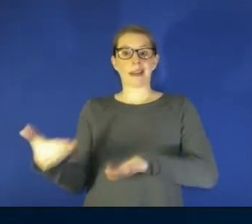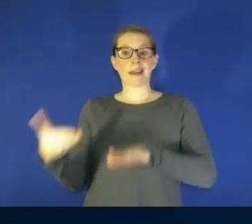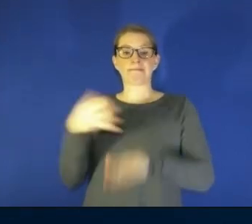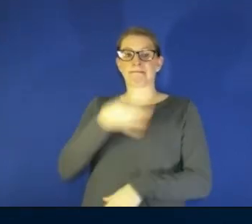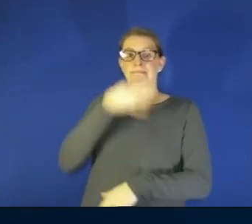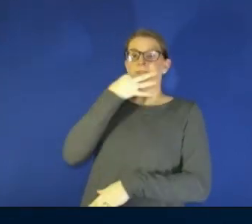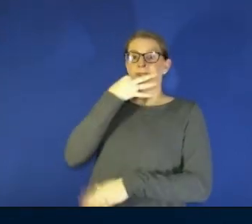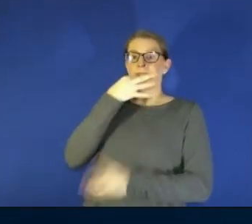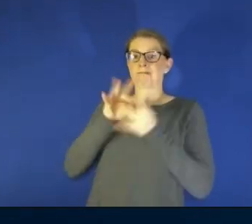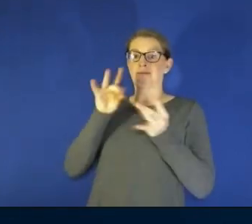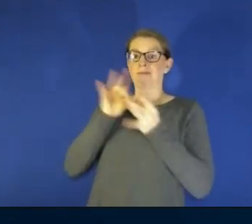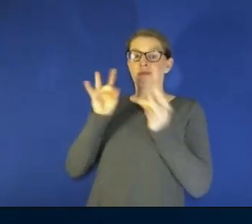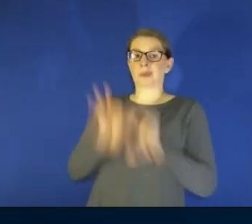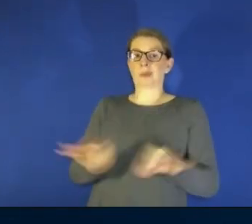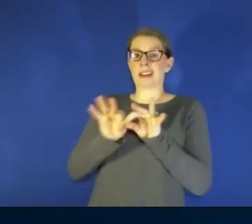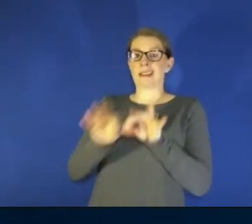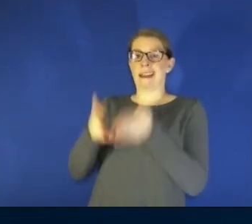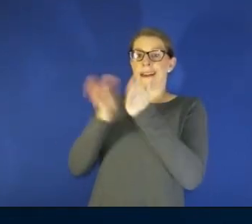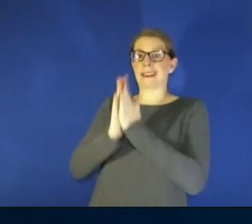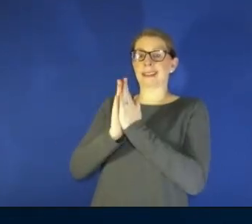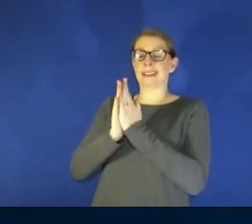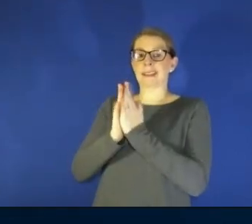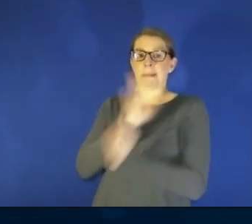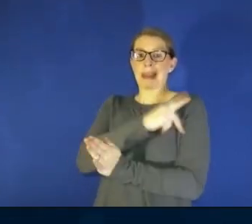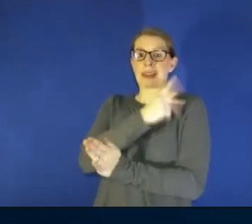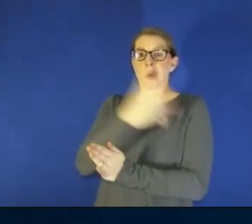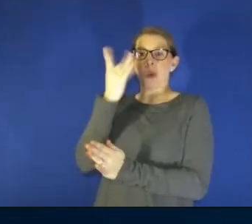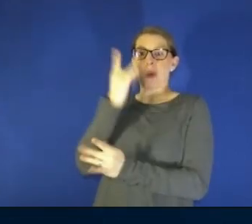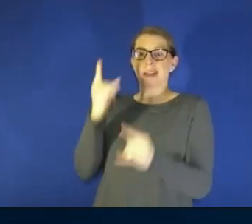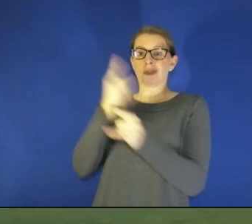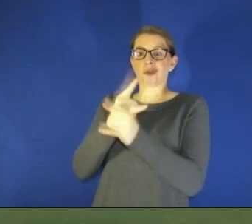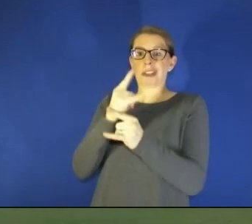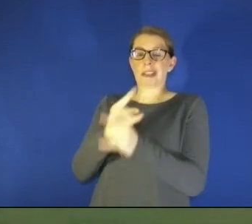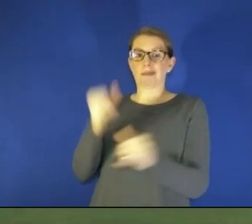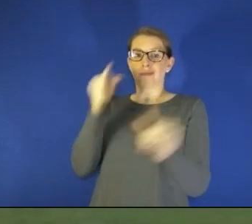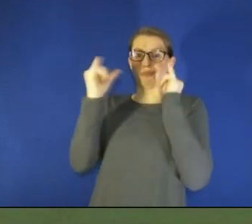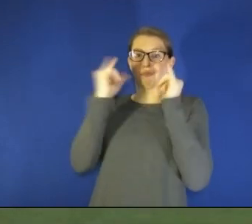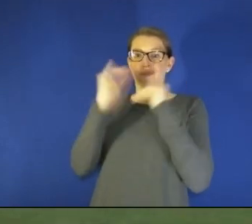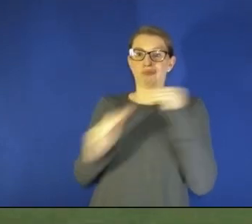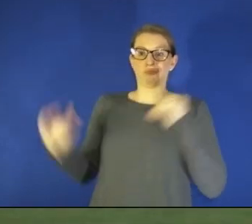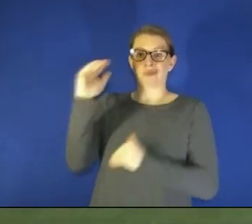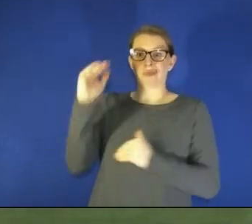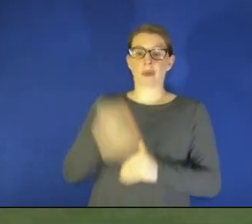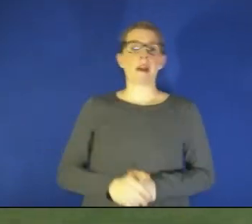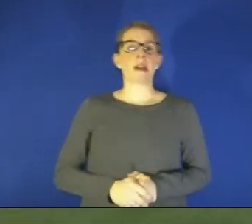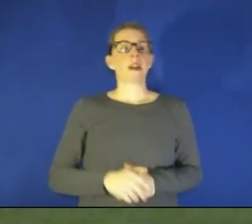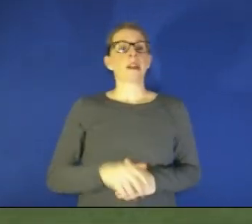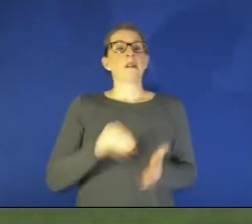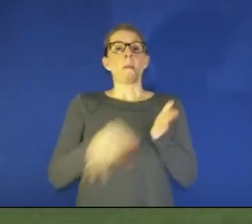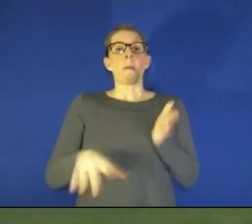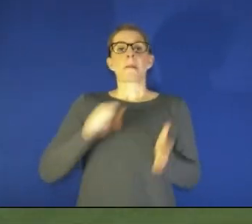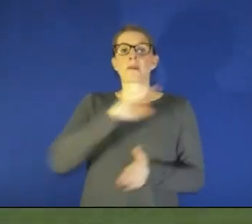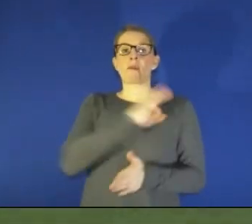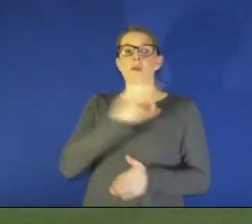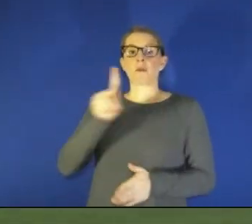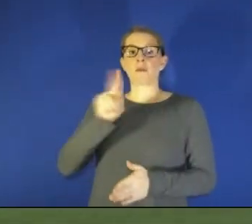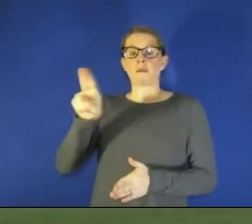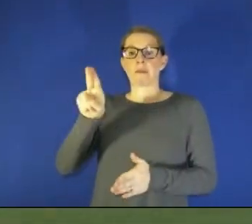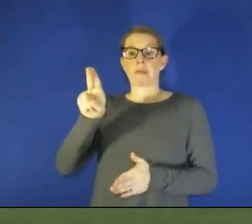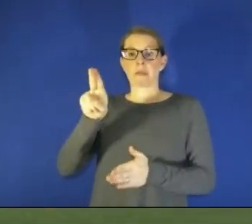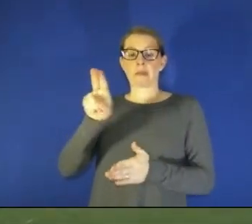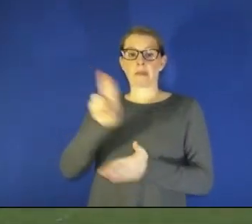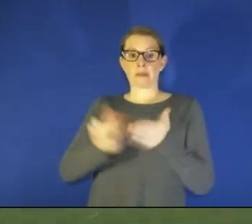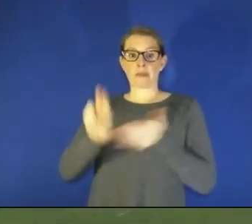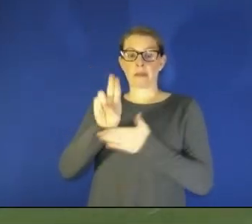to ask patients why drinking has increased. Students and staff at the University of Kansas no longer need to wear a